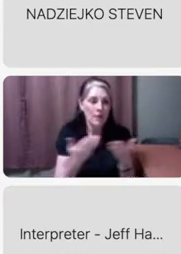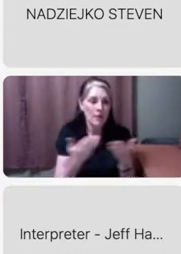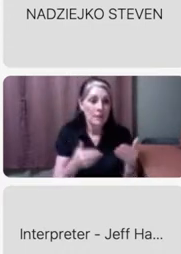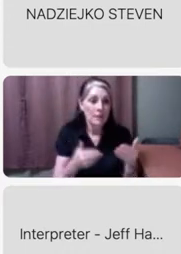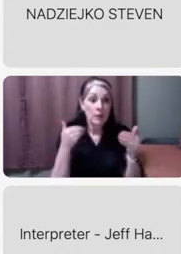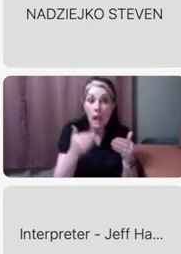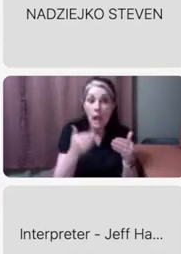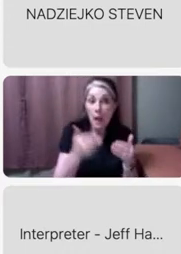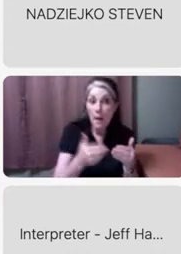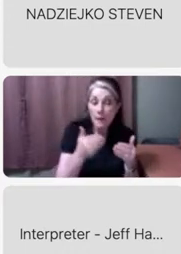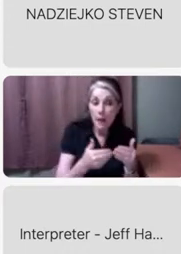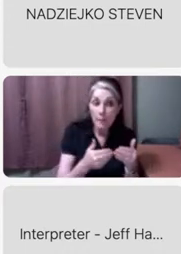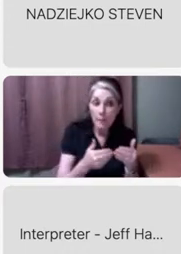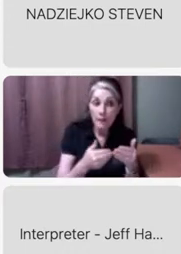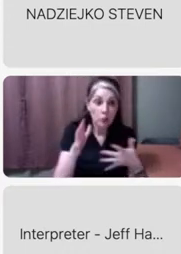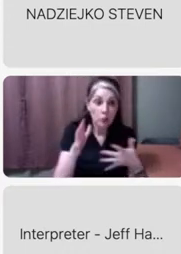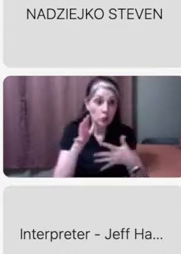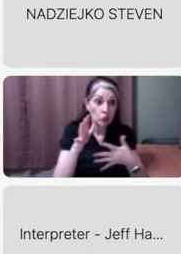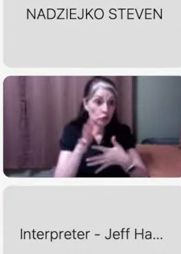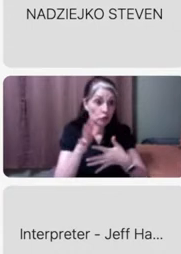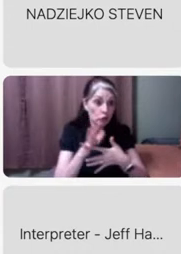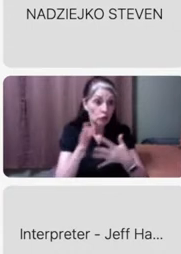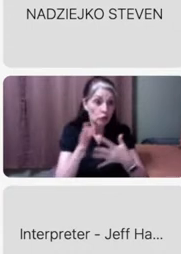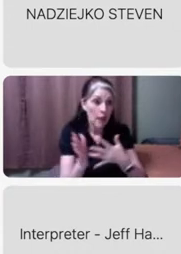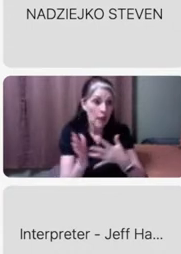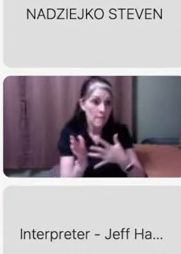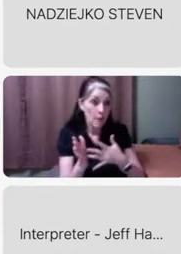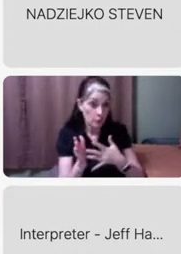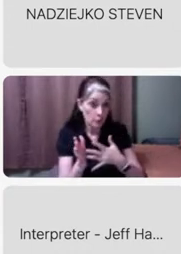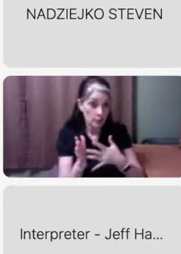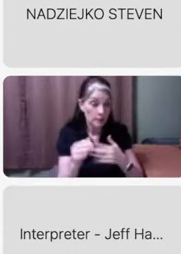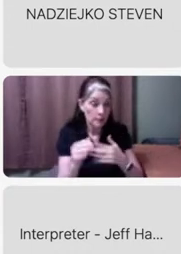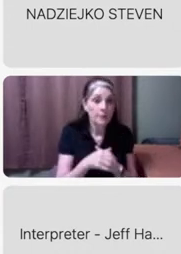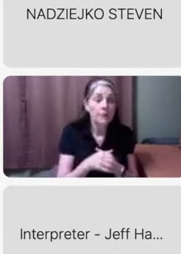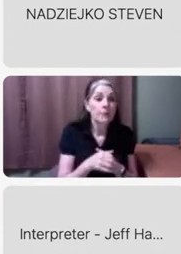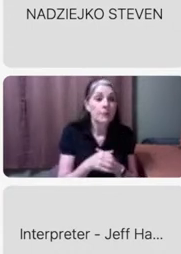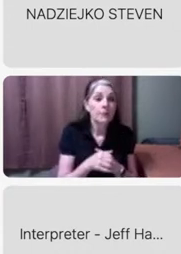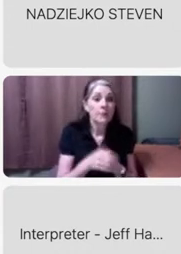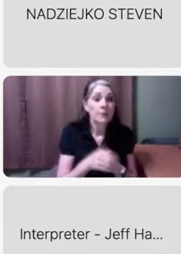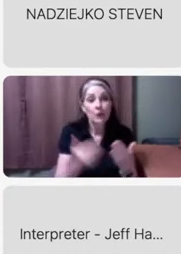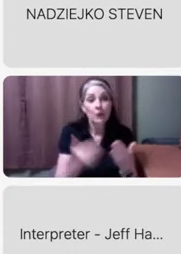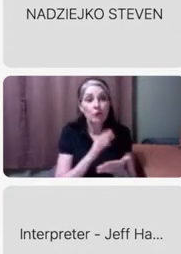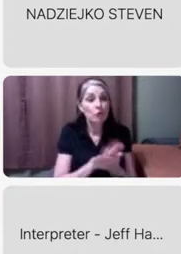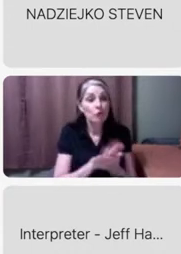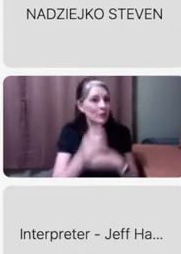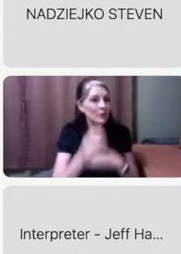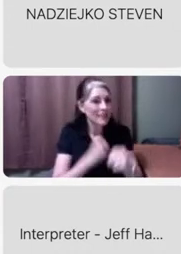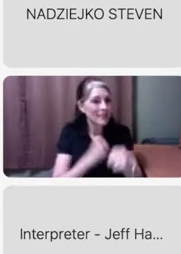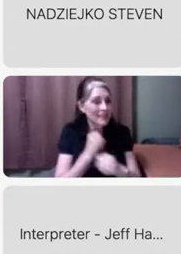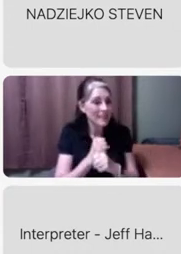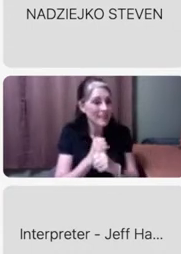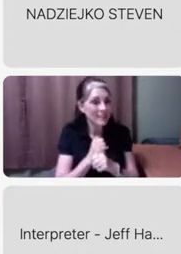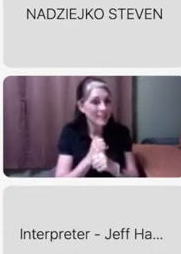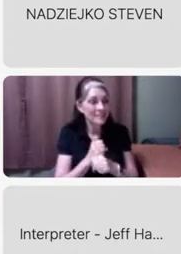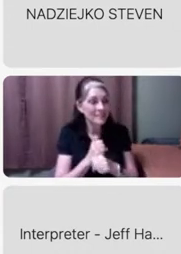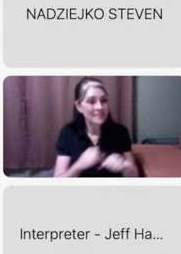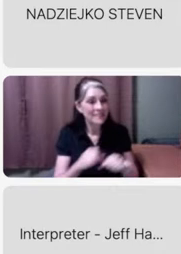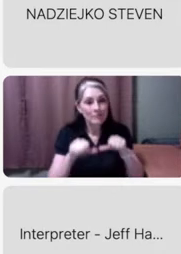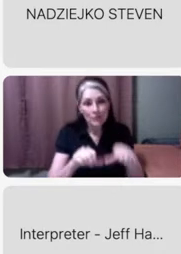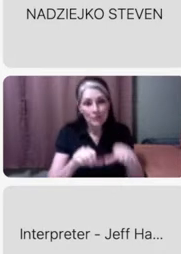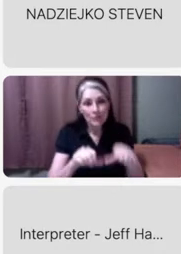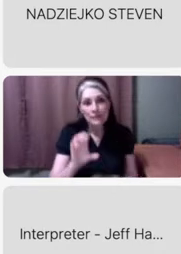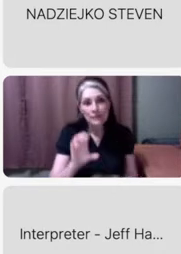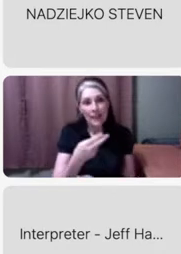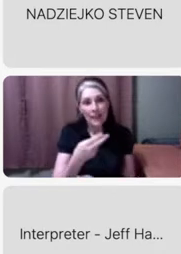juniors and freshmen that are coming in this uh this new school year and uh keep keep charging keep charging all right thank